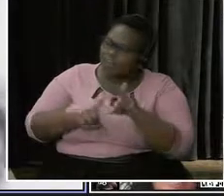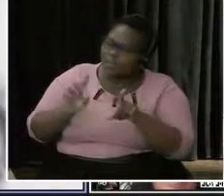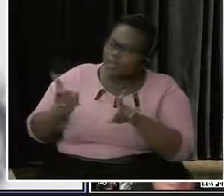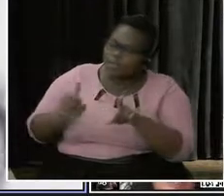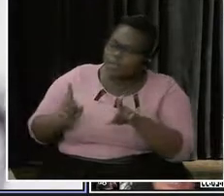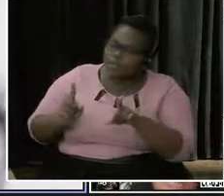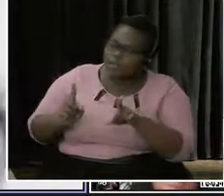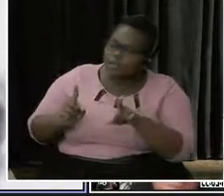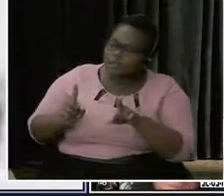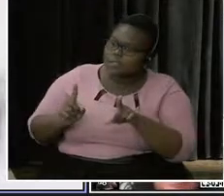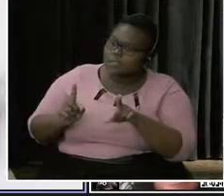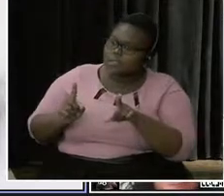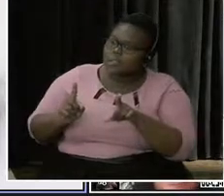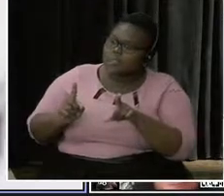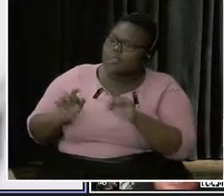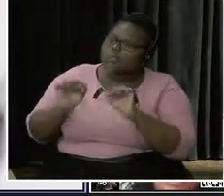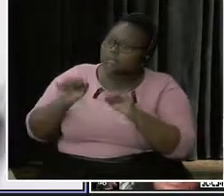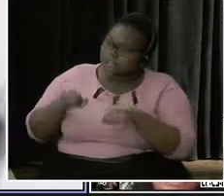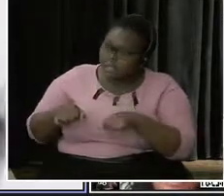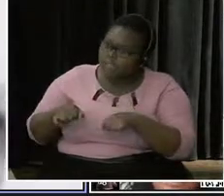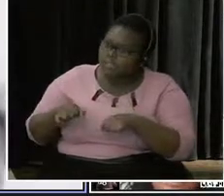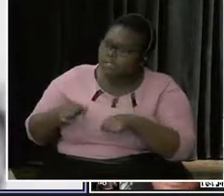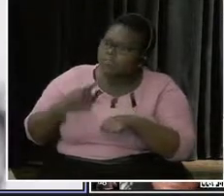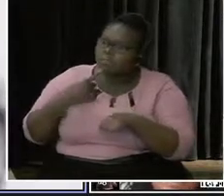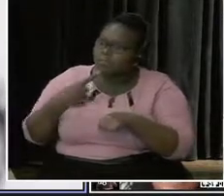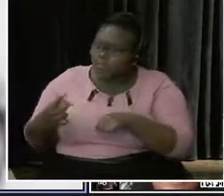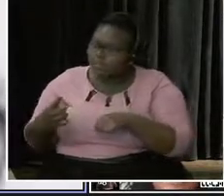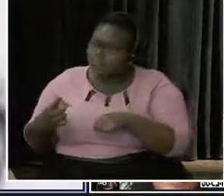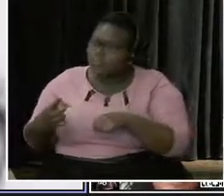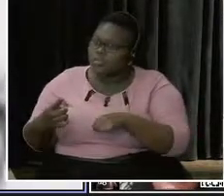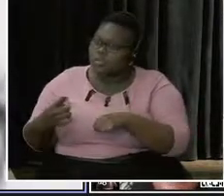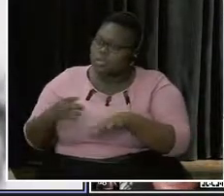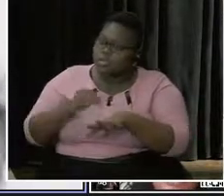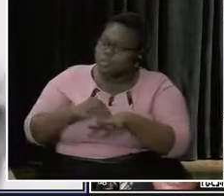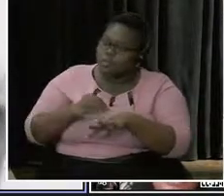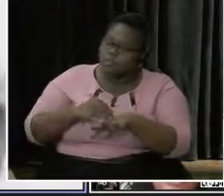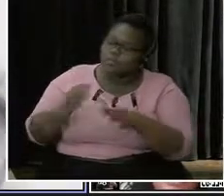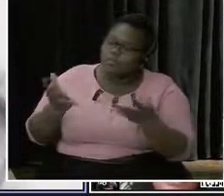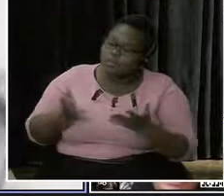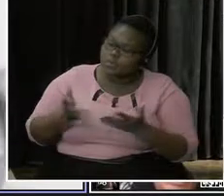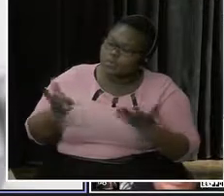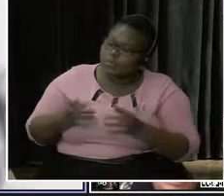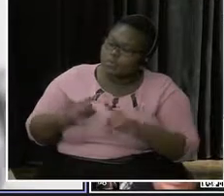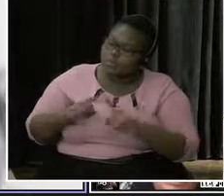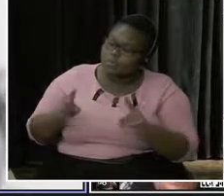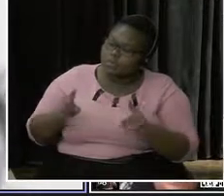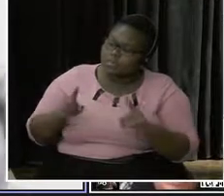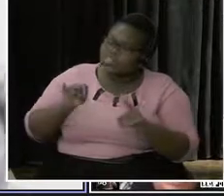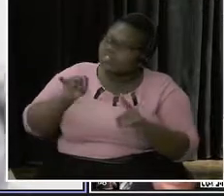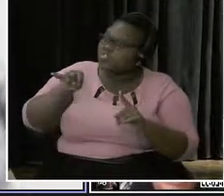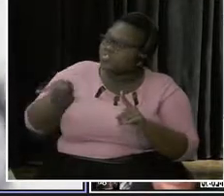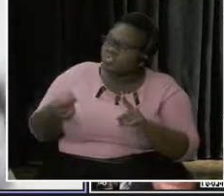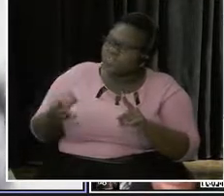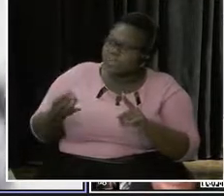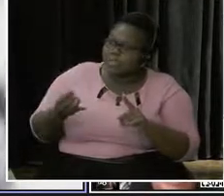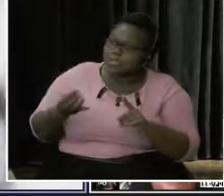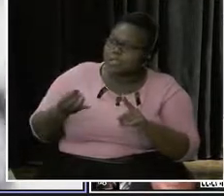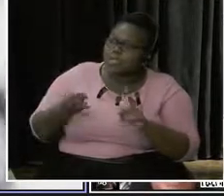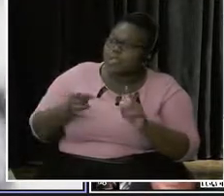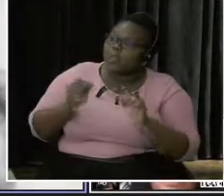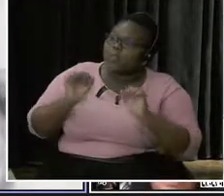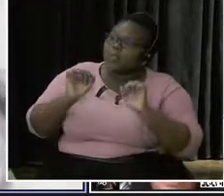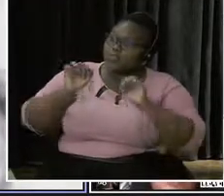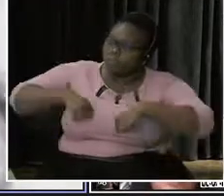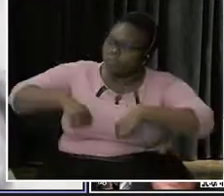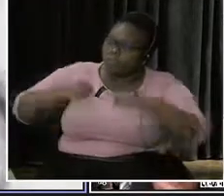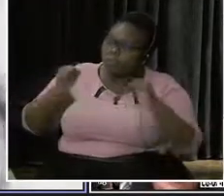admitted, the shortcomings are admitted in the report given, but an affirmation of, it's just merely an affirmation of the systematic